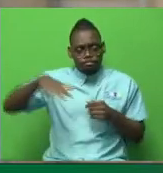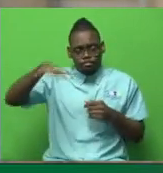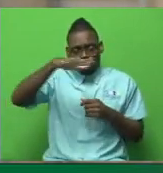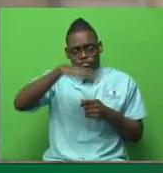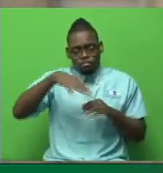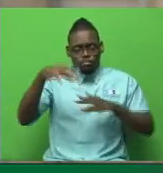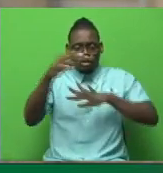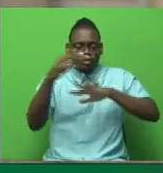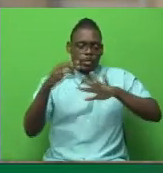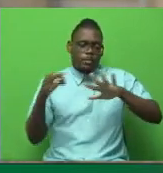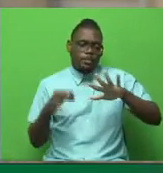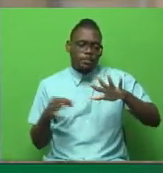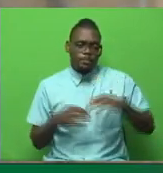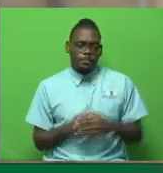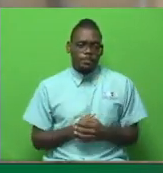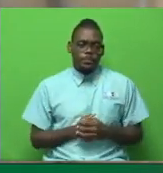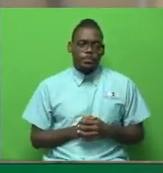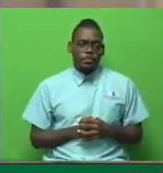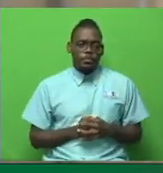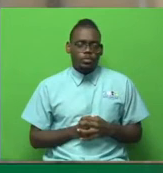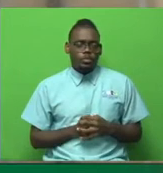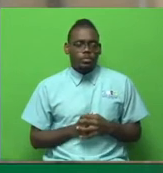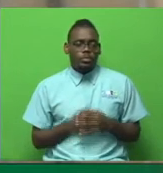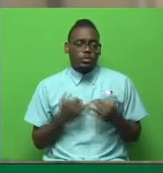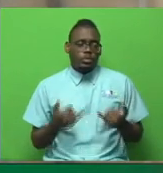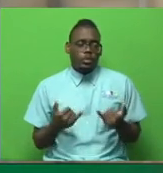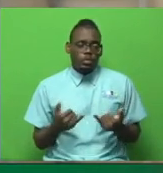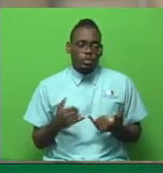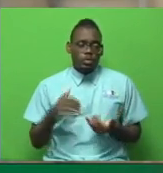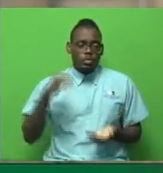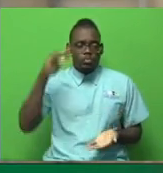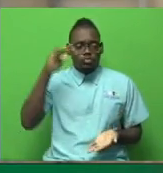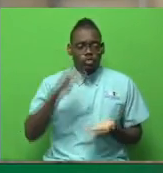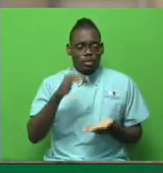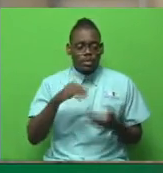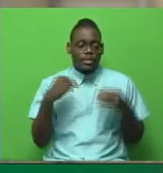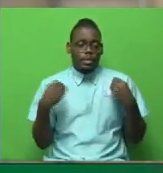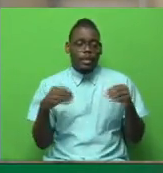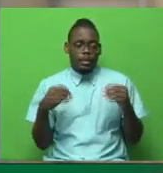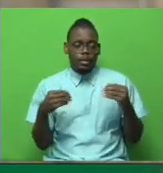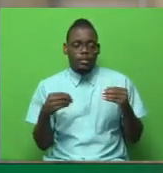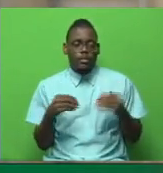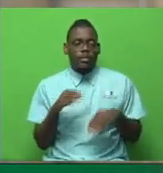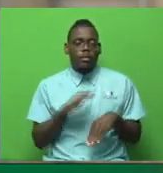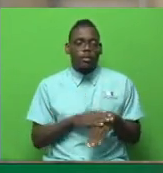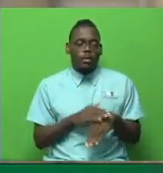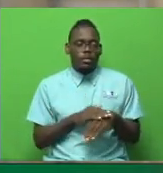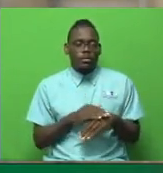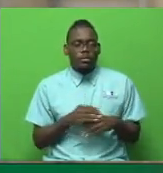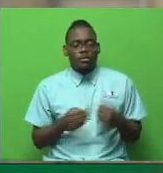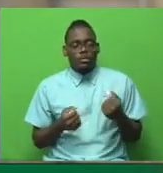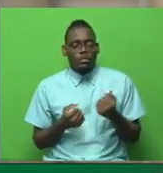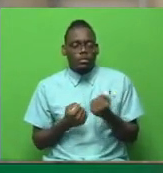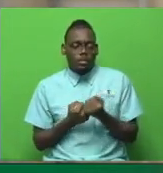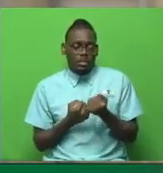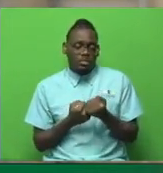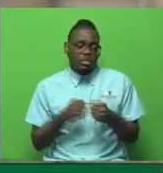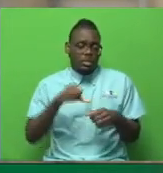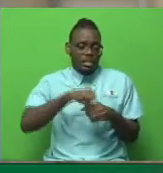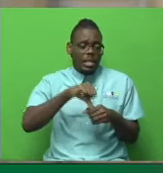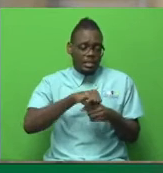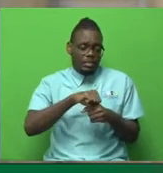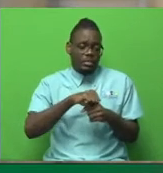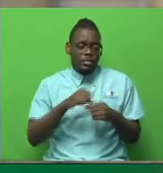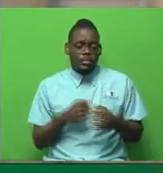due to reduced spending on a wasteful fuel subsidy a wasteful and inequitable fuel subsidy 13 000